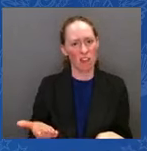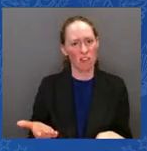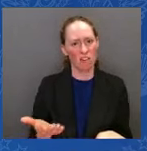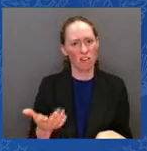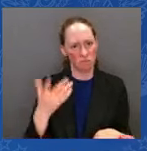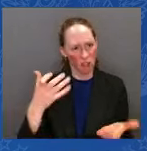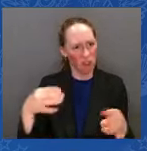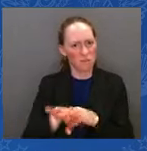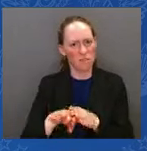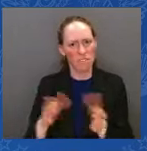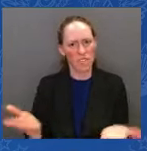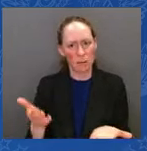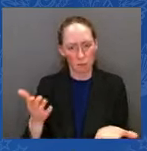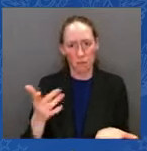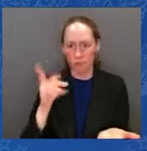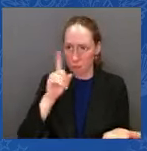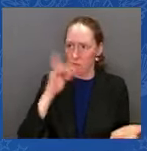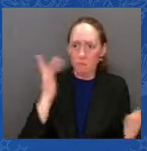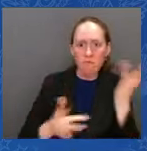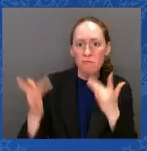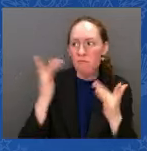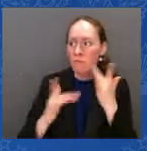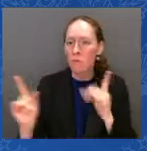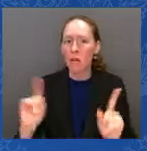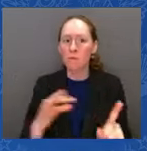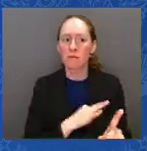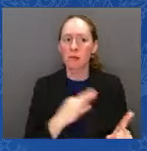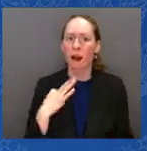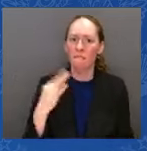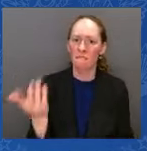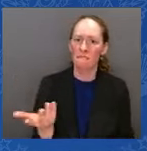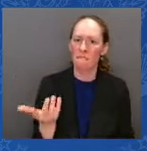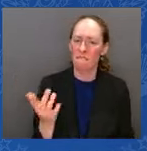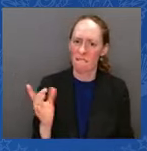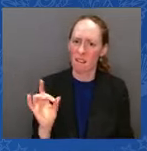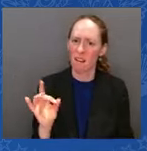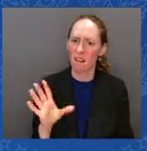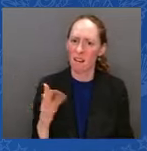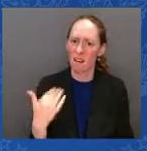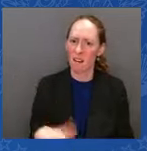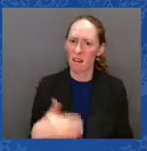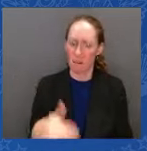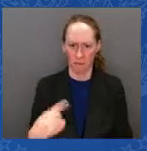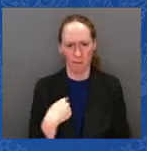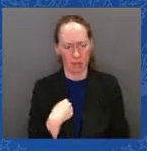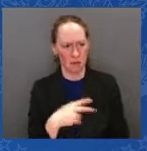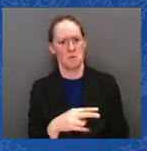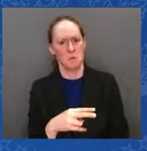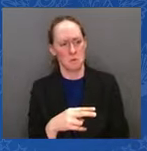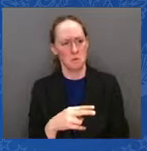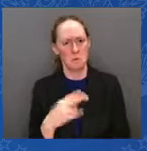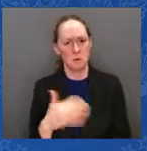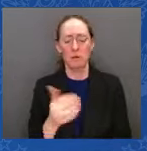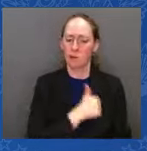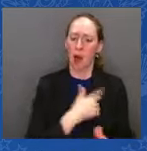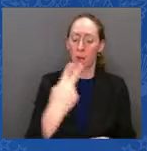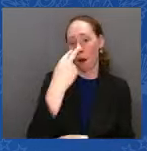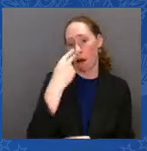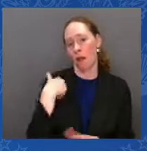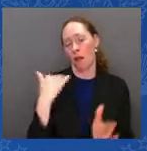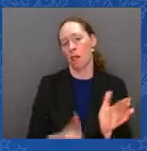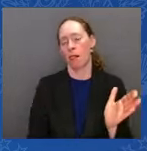I've long believed that we have many obligations as a nation, but the only — you've heard me say this before. I apologize for repeating it. But we only